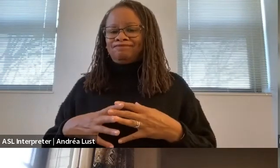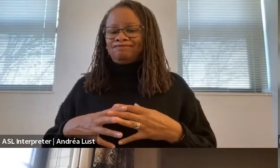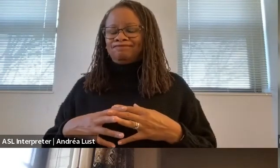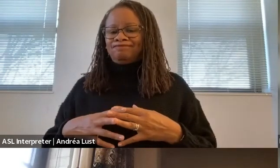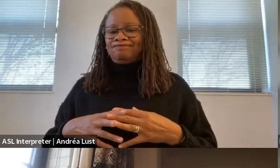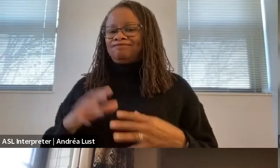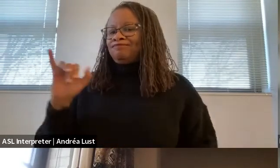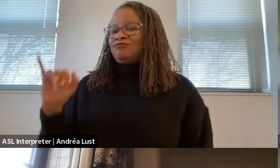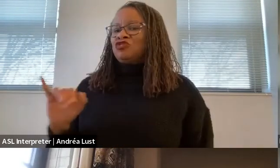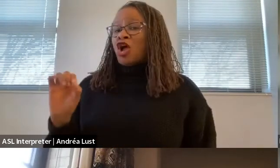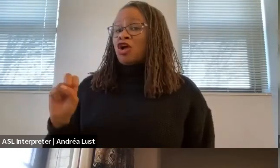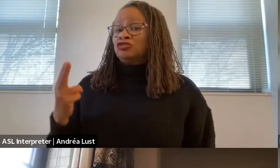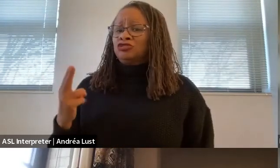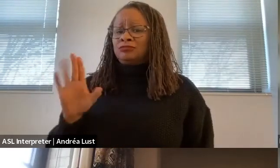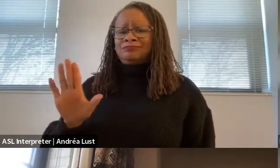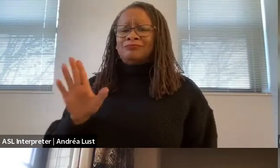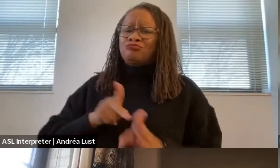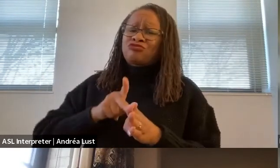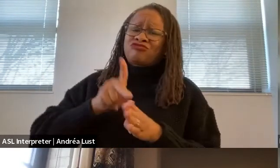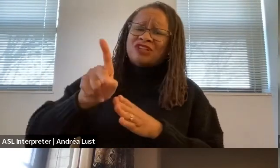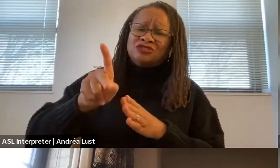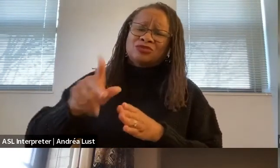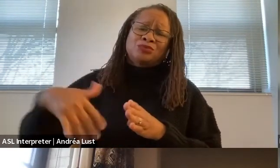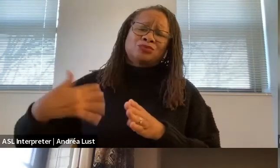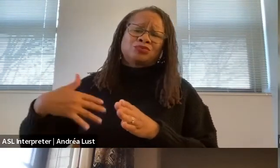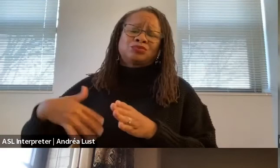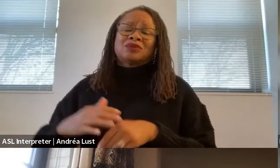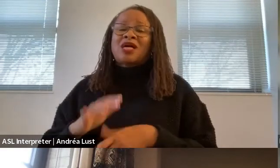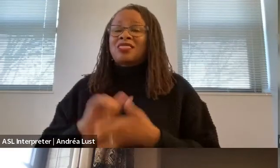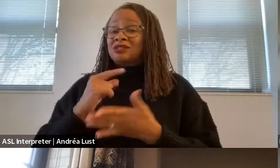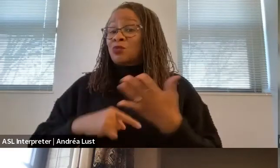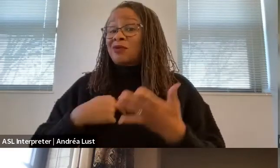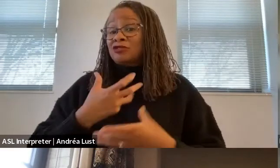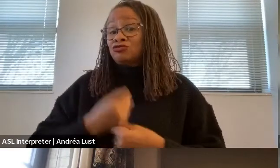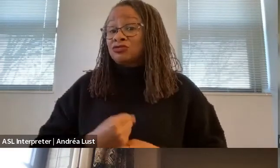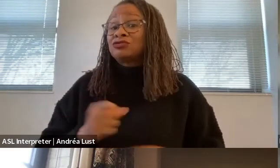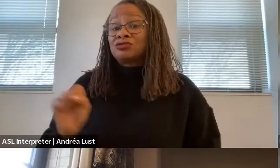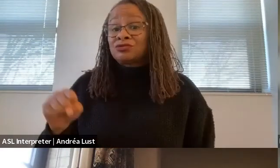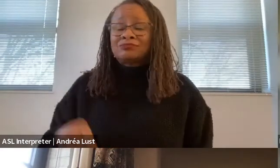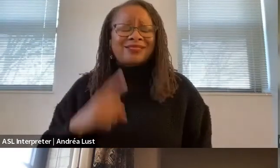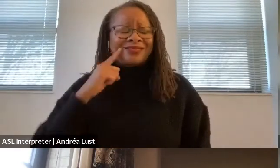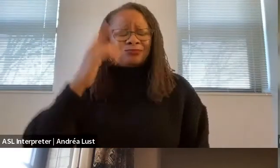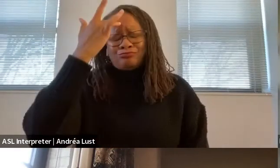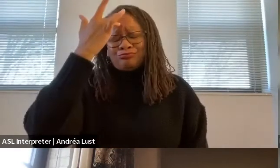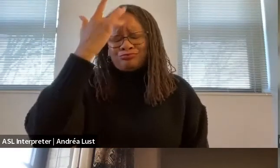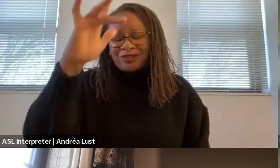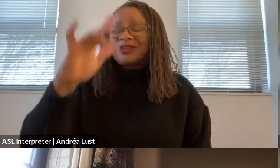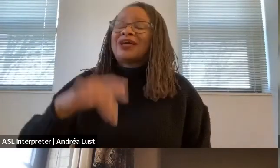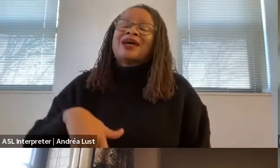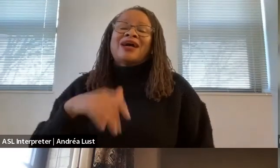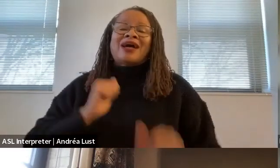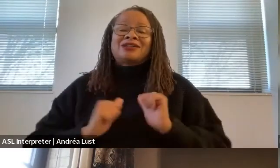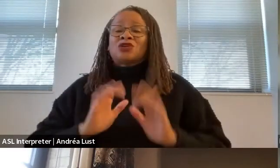Josh is just such a professional that's what I trust. I think he's a brilliant actor. He's a